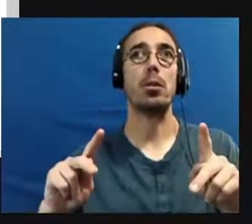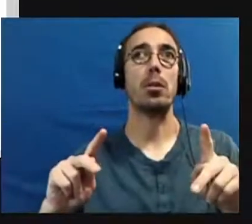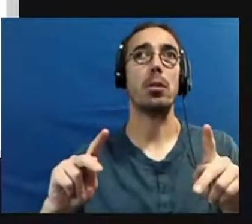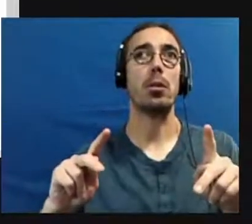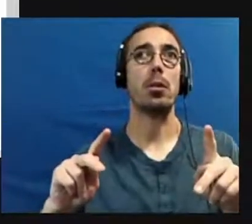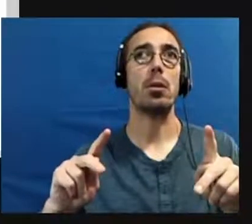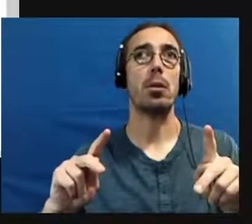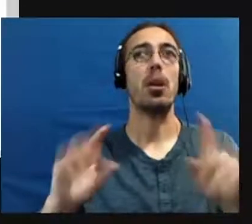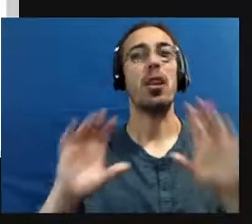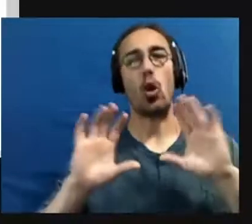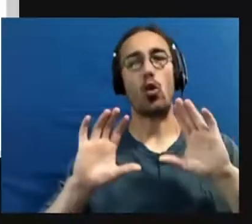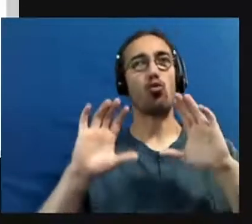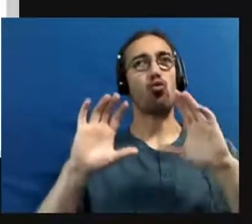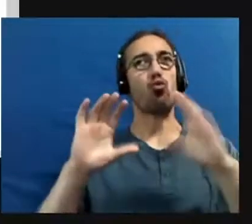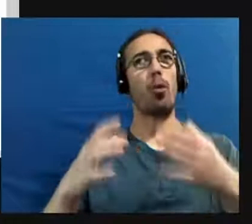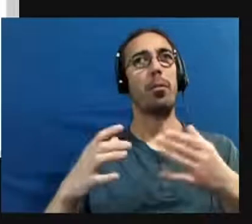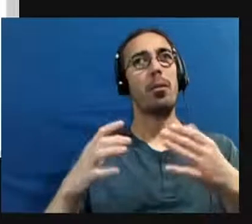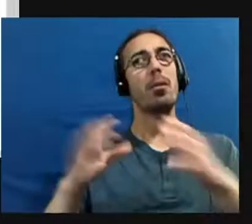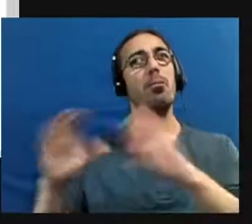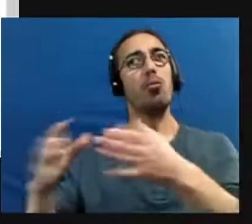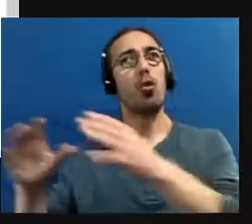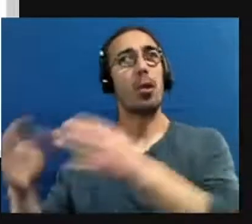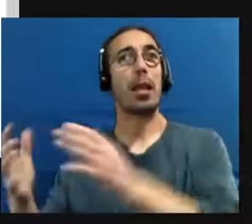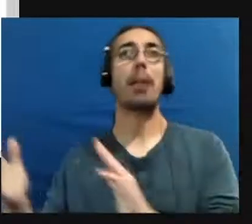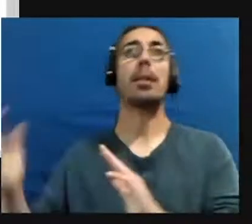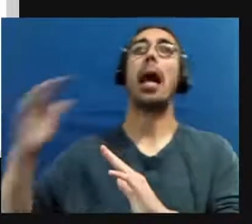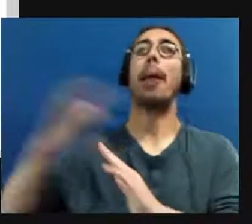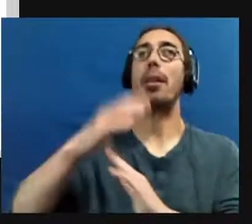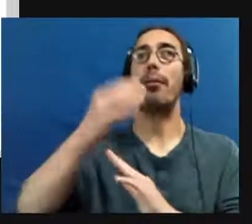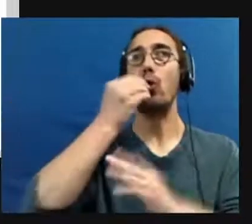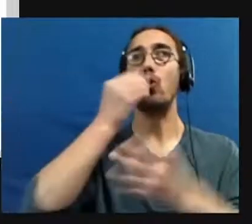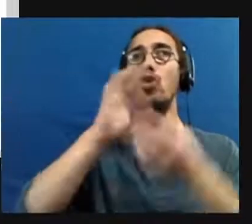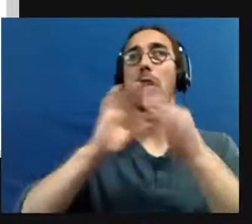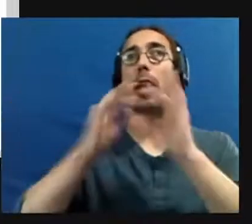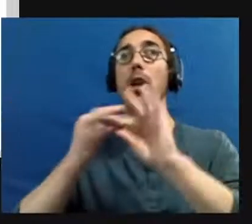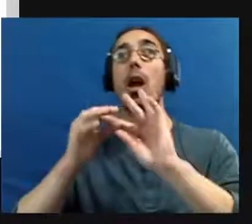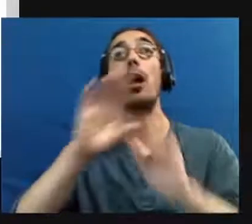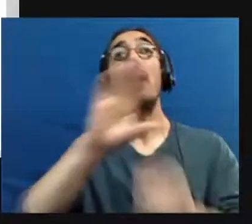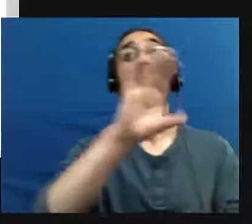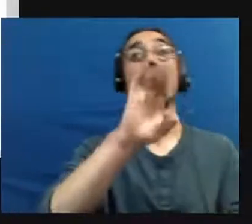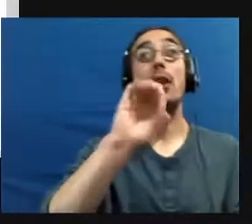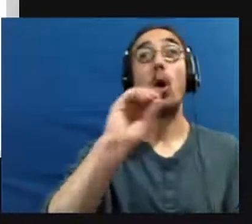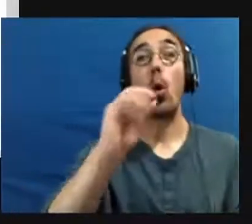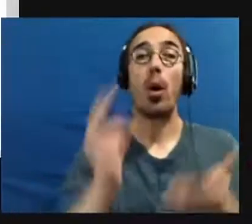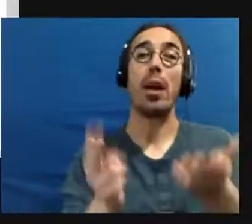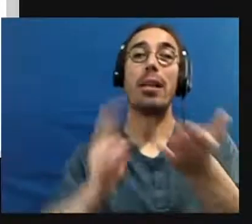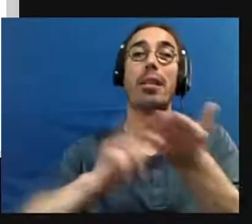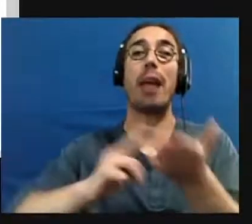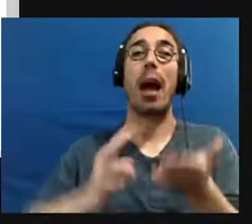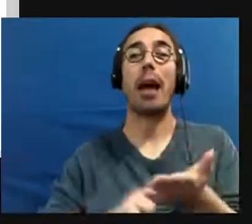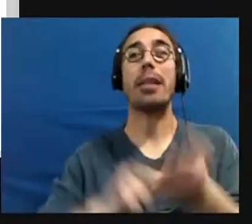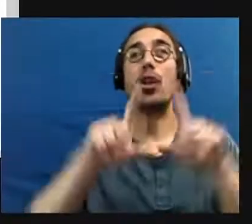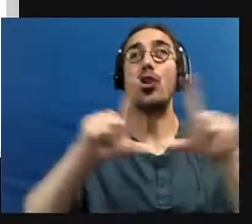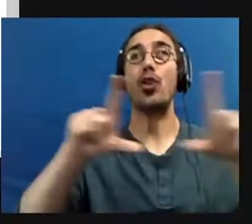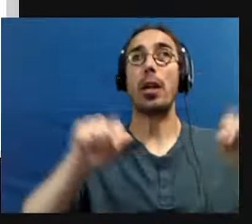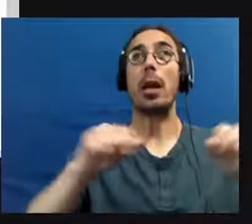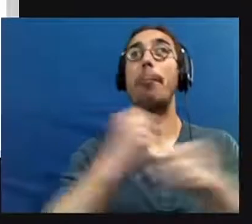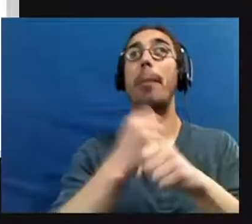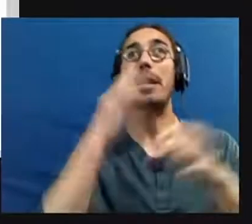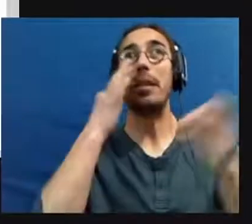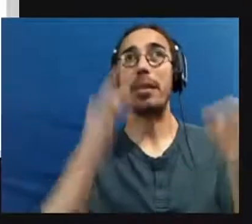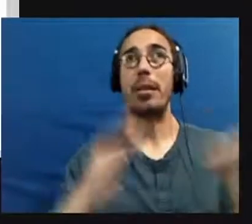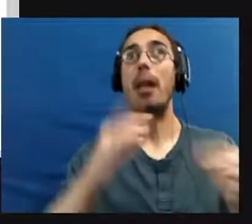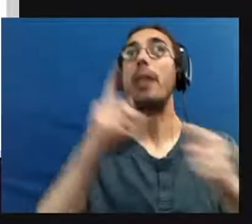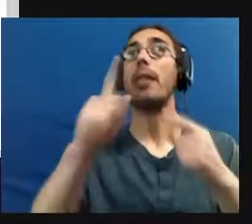marginalized groups to be at the top of the food chain. So the CEO signing the checks, making the decisions. That's when we're really going to start to